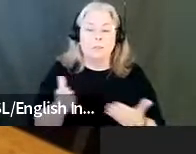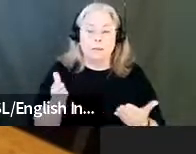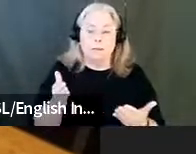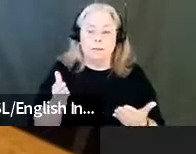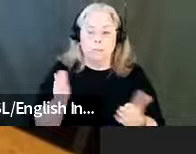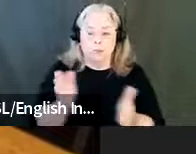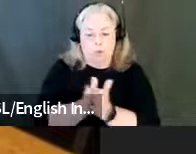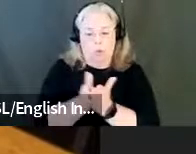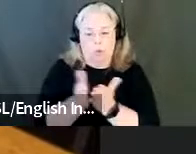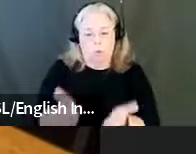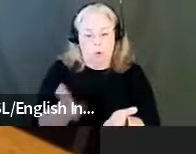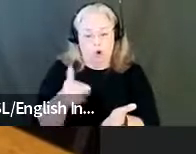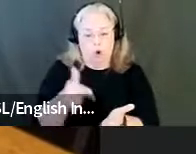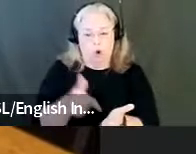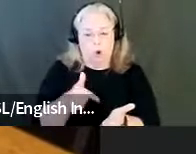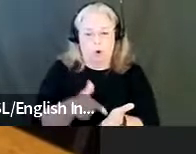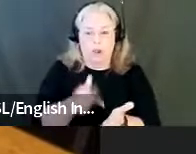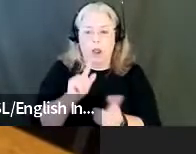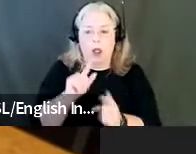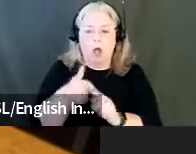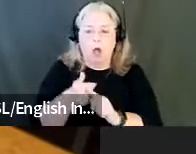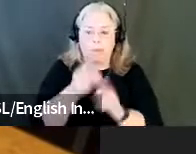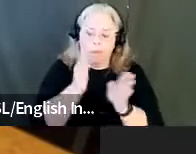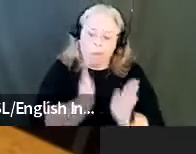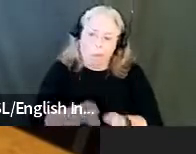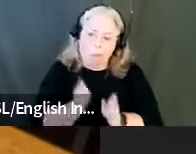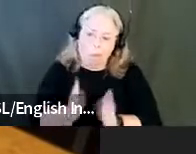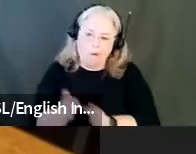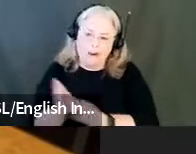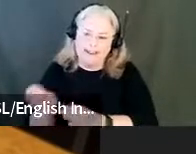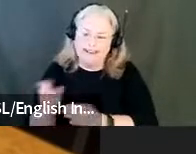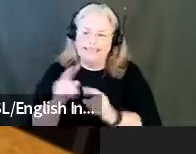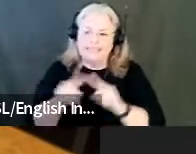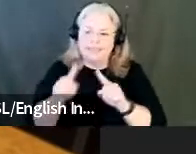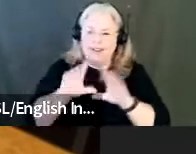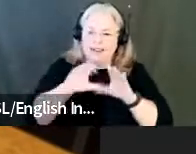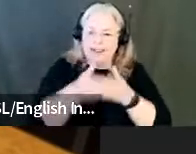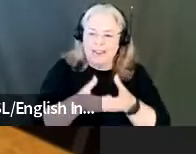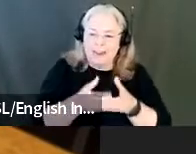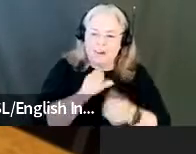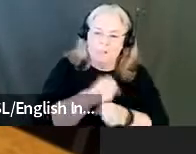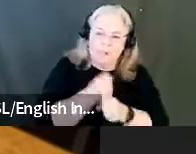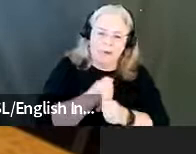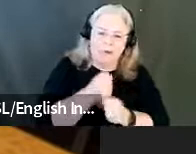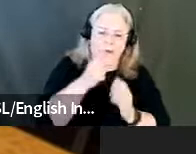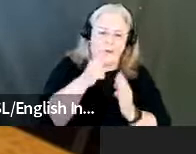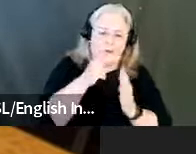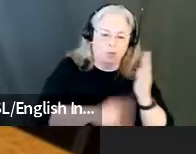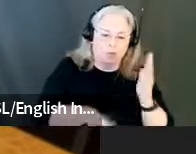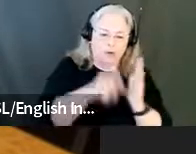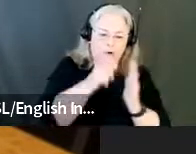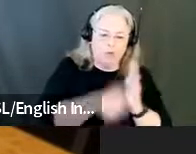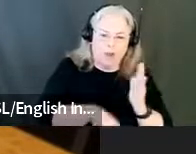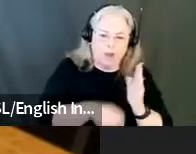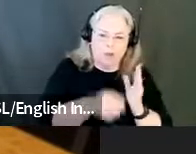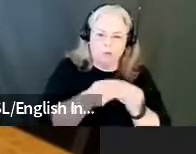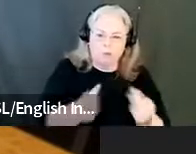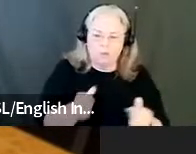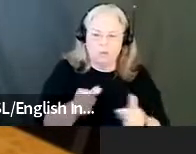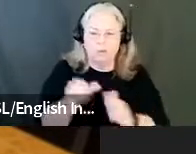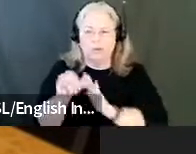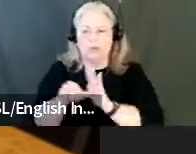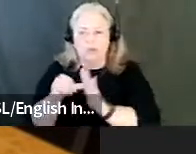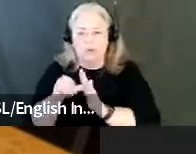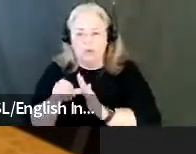the book is that they're all organized into the categories, like making reading and writing solutions and the YouTube videos